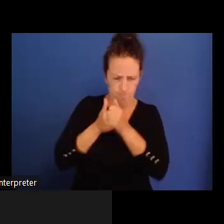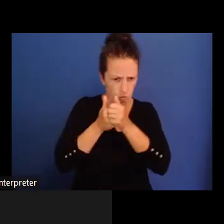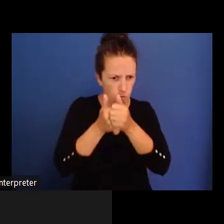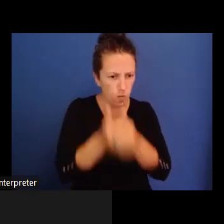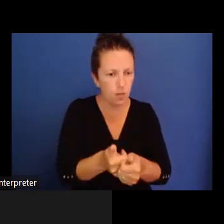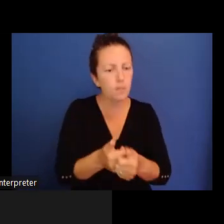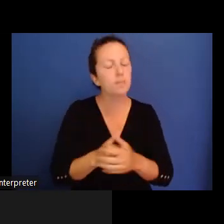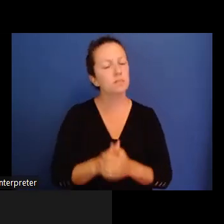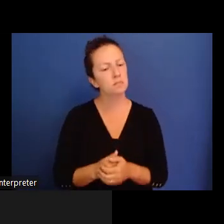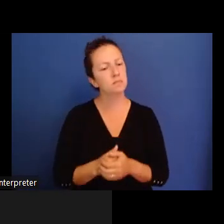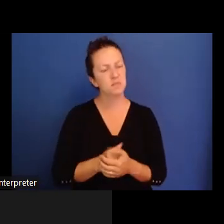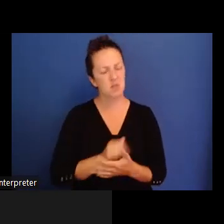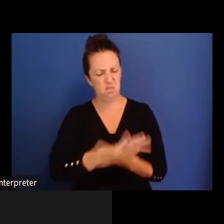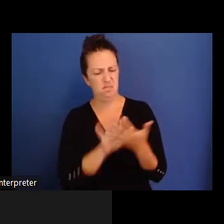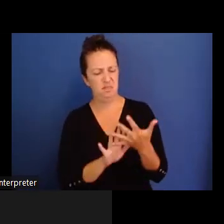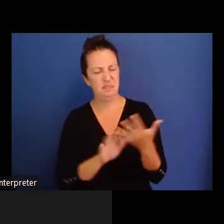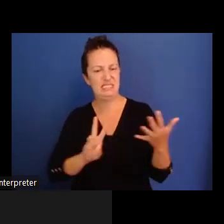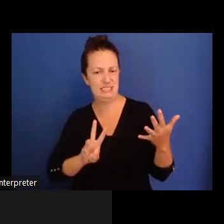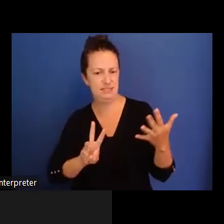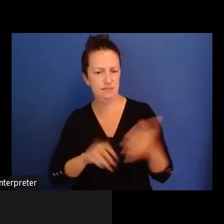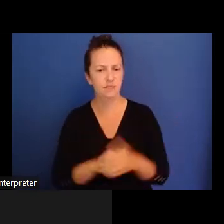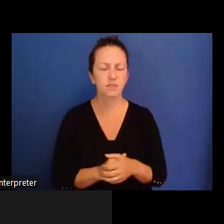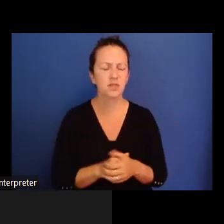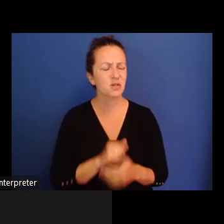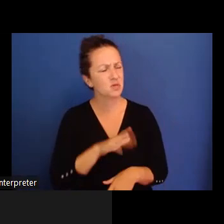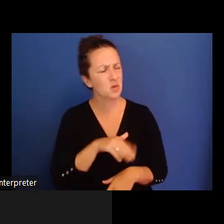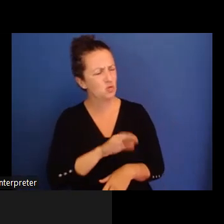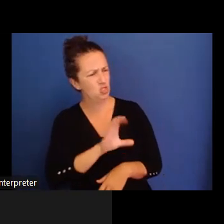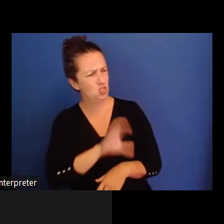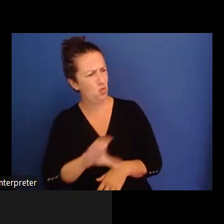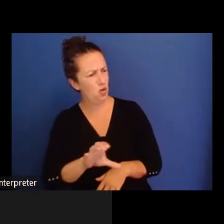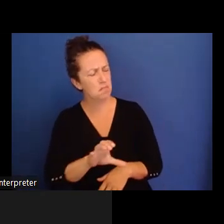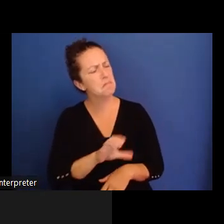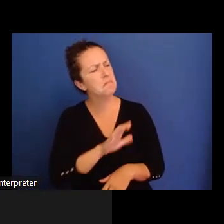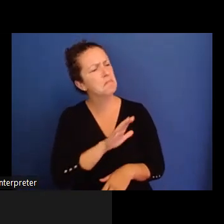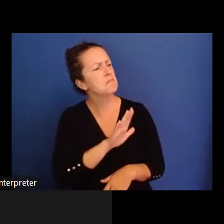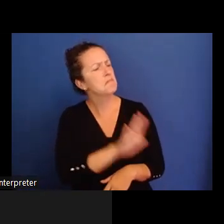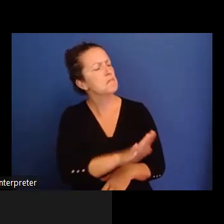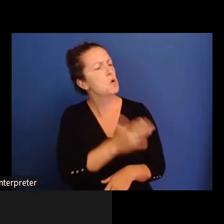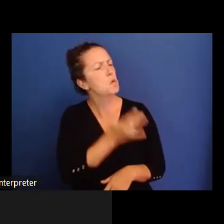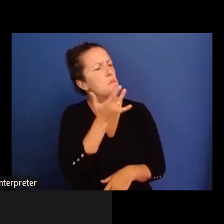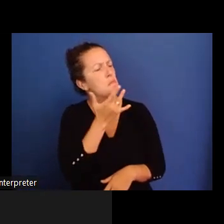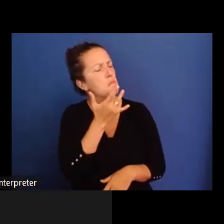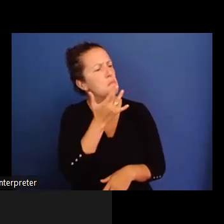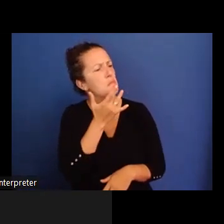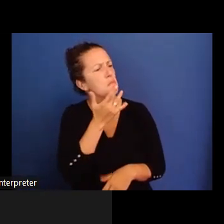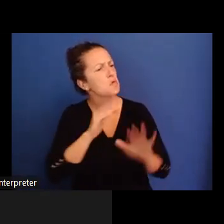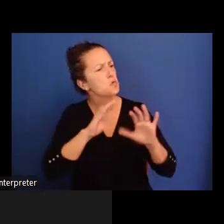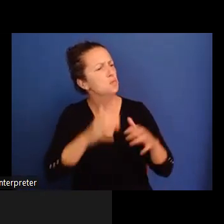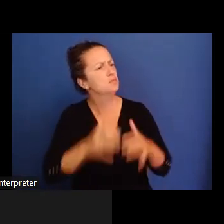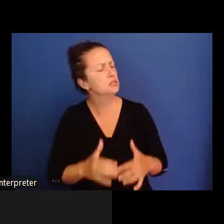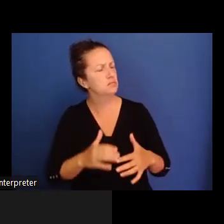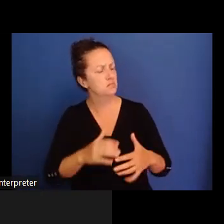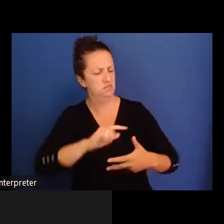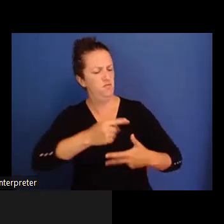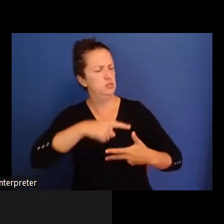So, Cheryl, after hearing those 6 groups, which do you think you would choose first?